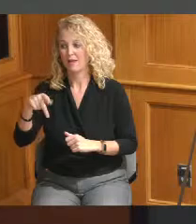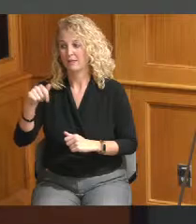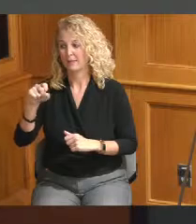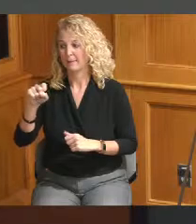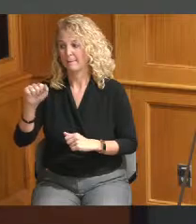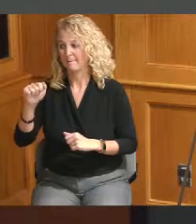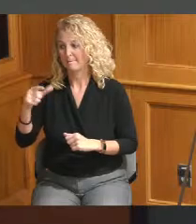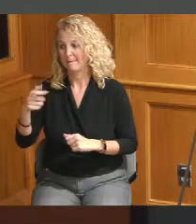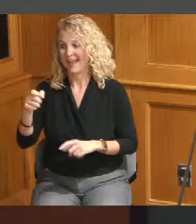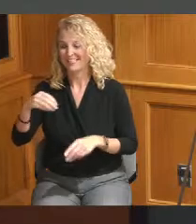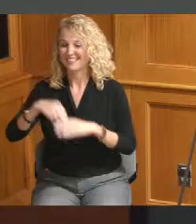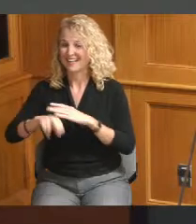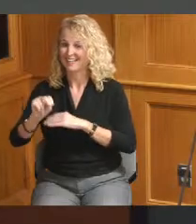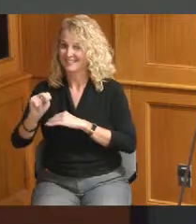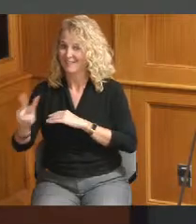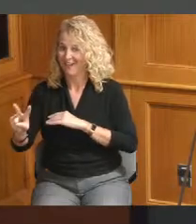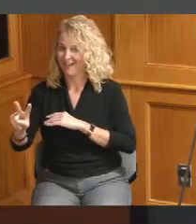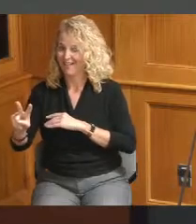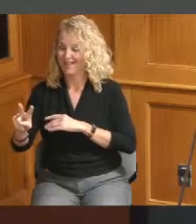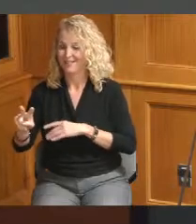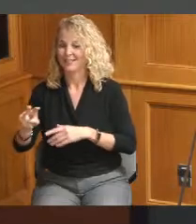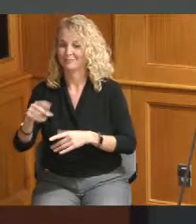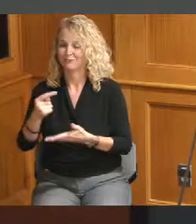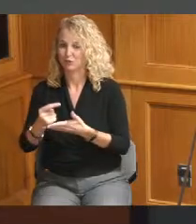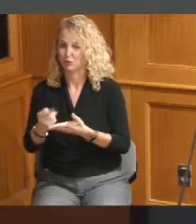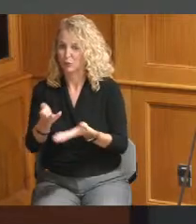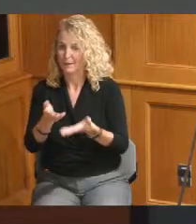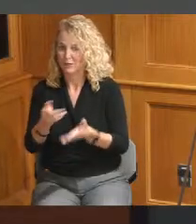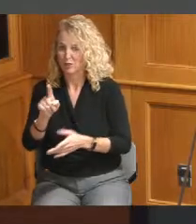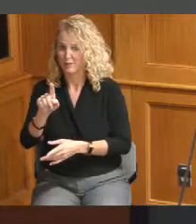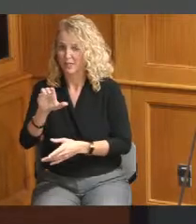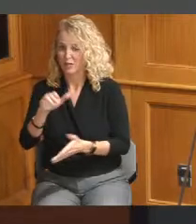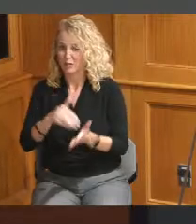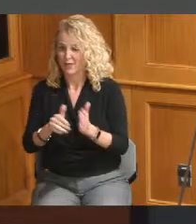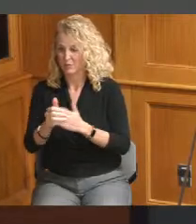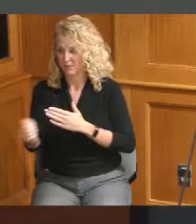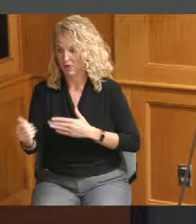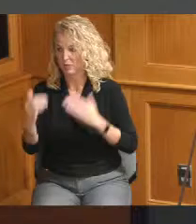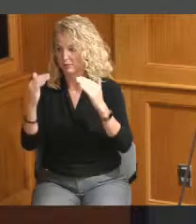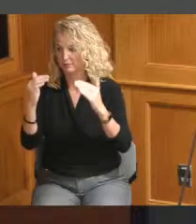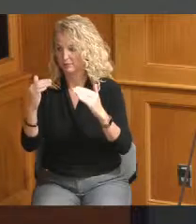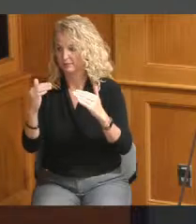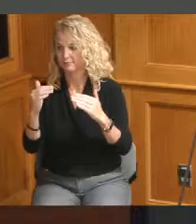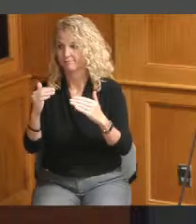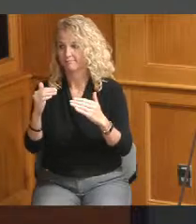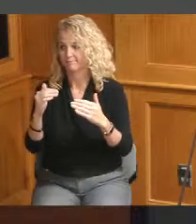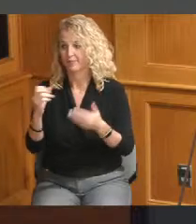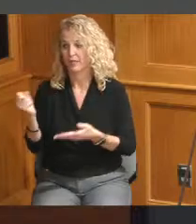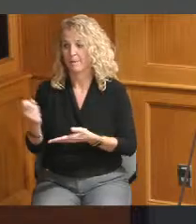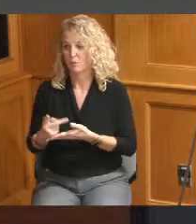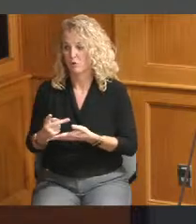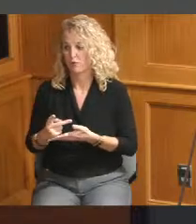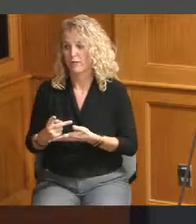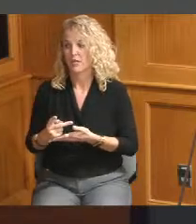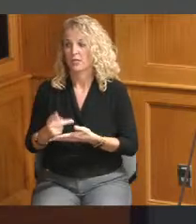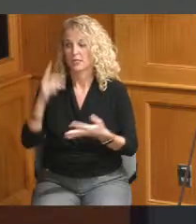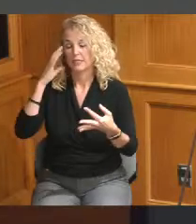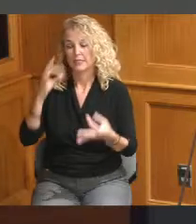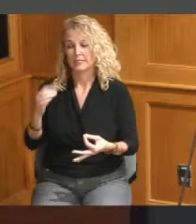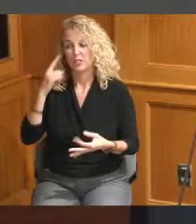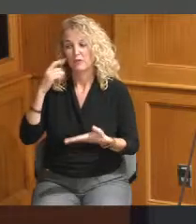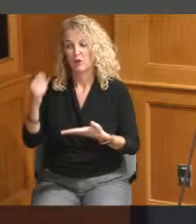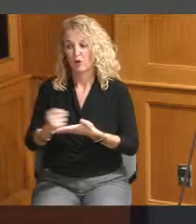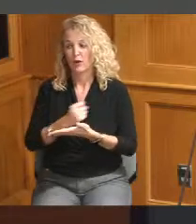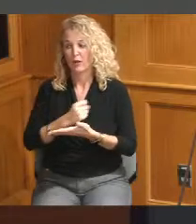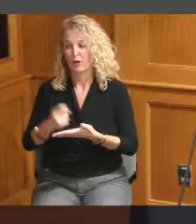Nevada for residential treatment services in the amount of $100,000. There is an item approving the resolution for credit